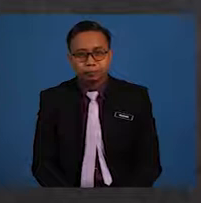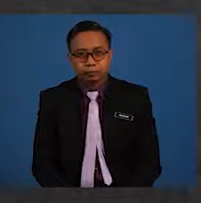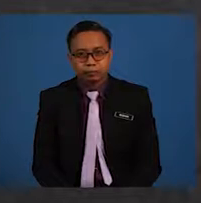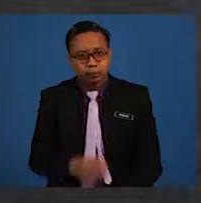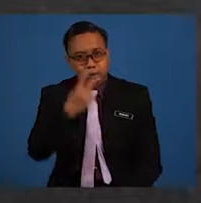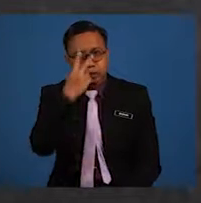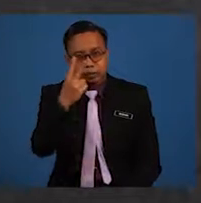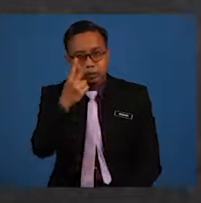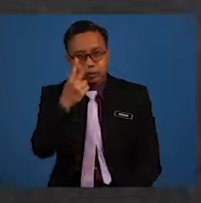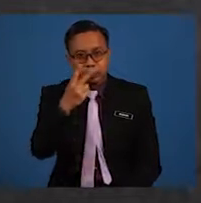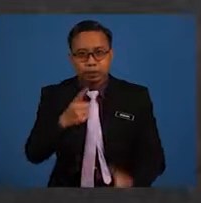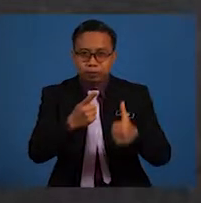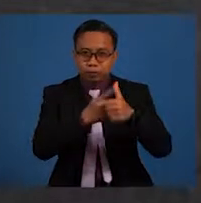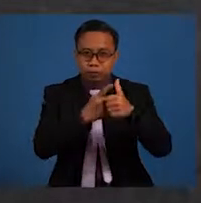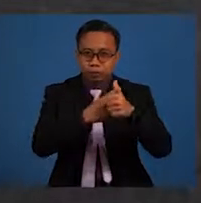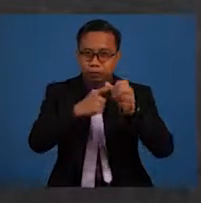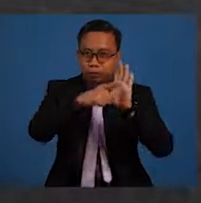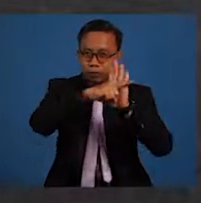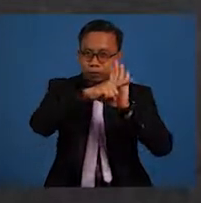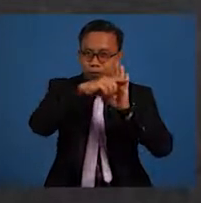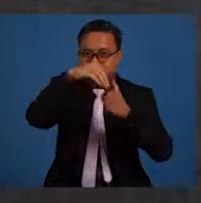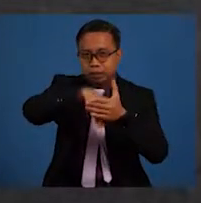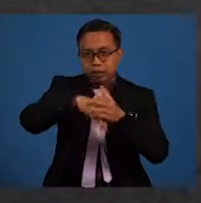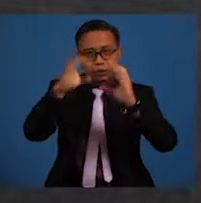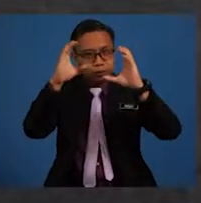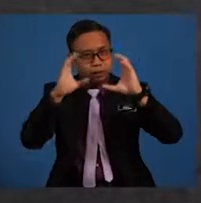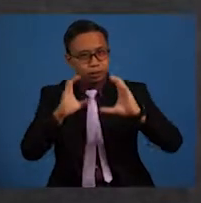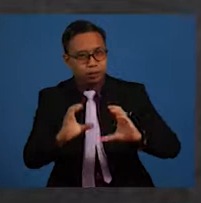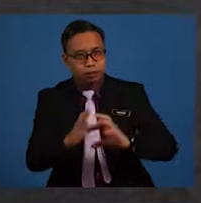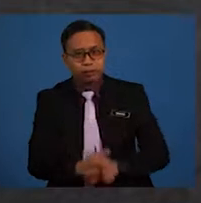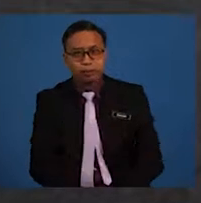Look at the first dash in the paragraph.